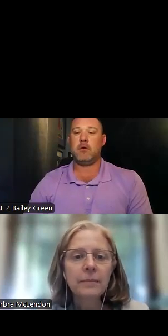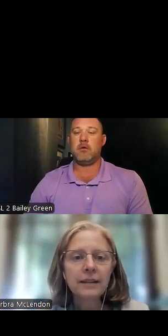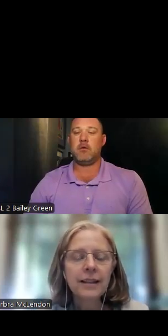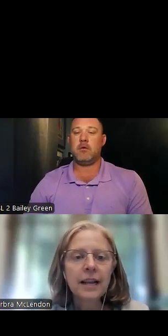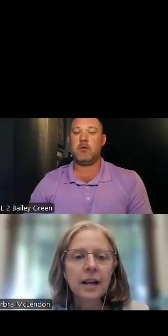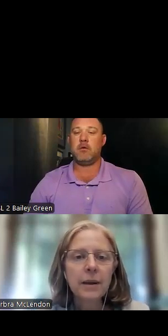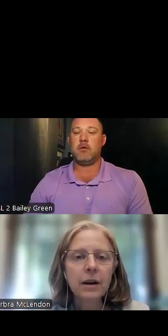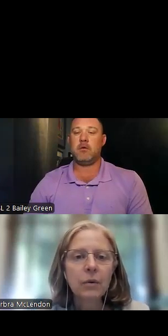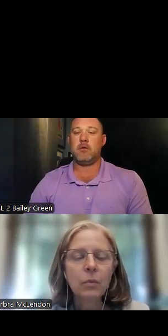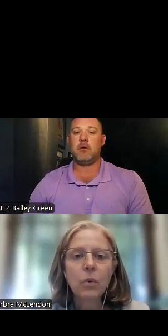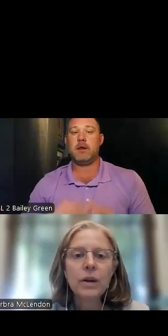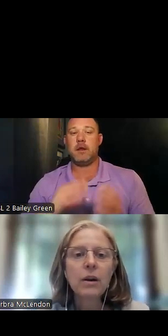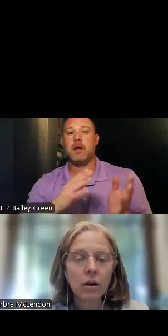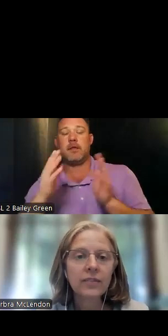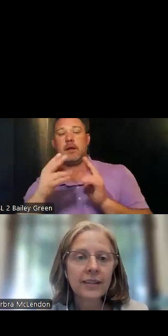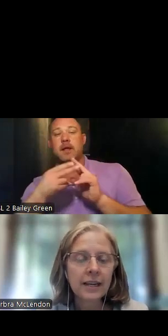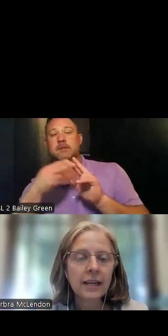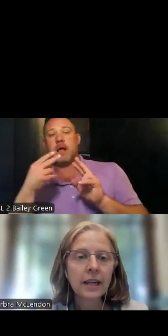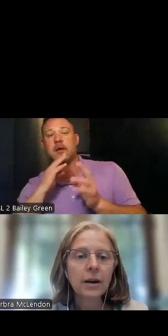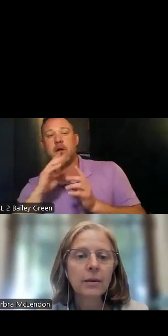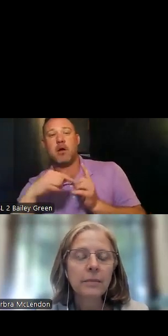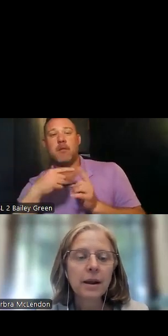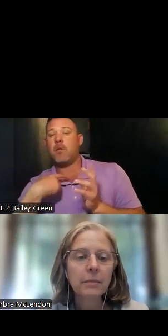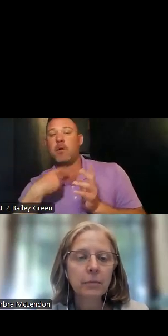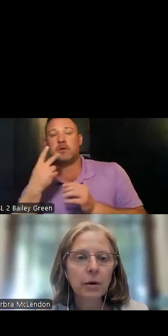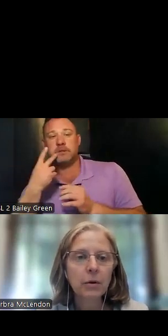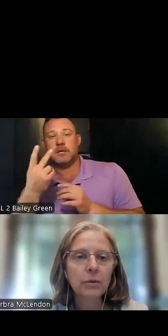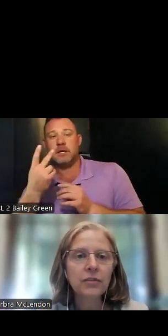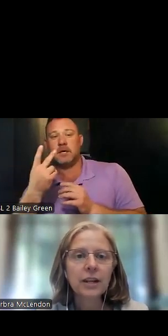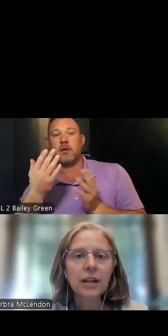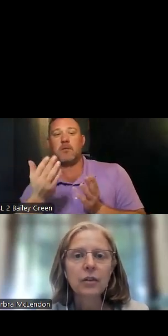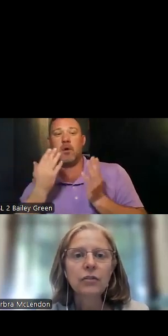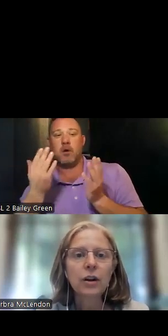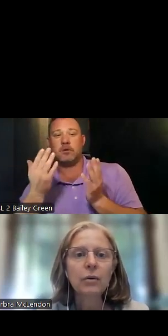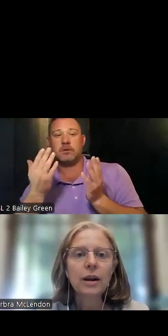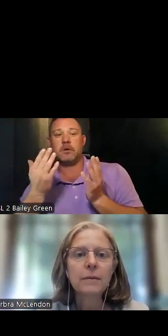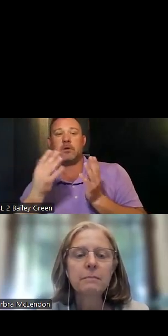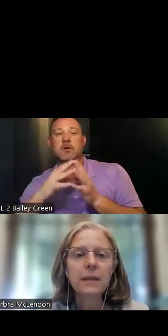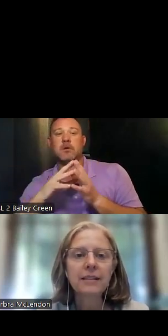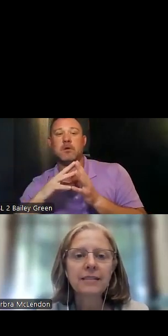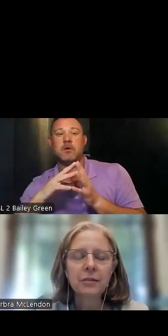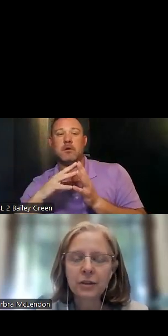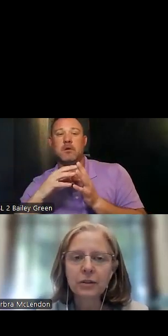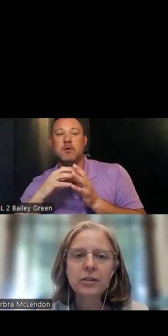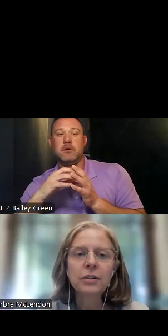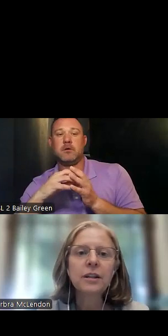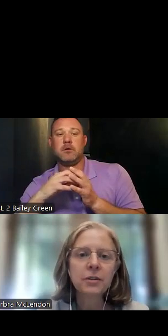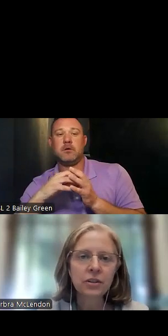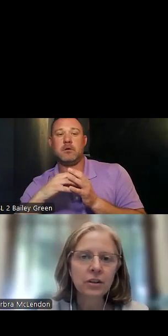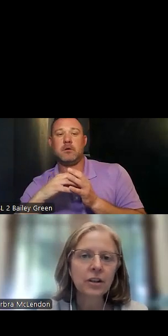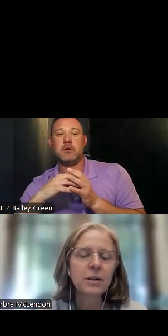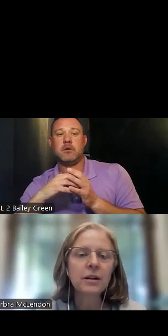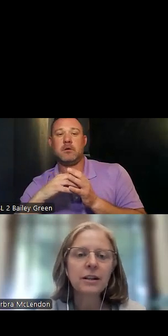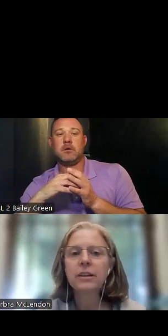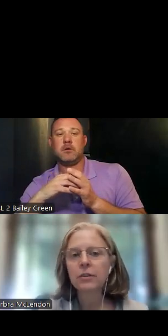bit, next slide, about what we are seeing proposed. So as Susan alluded to, the